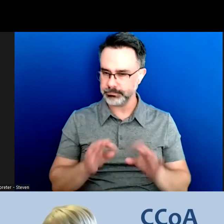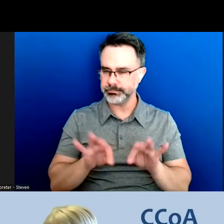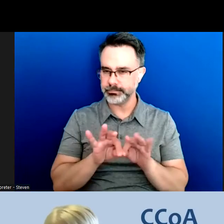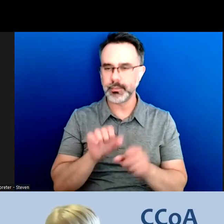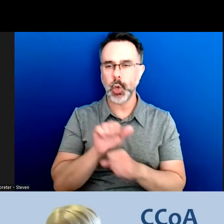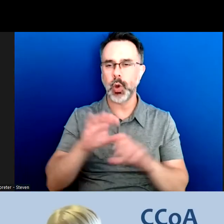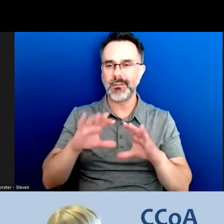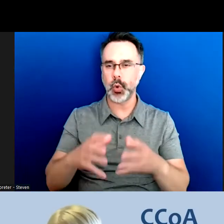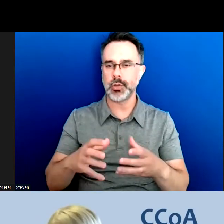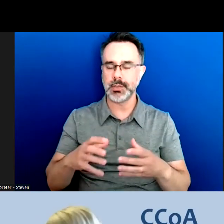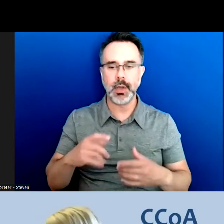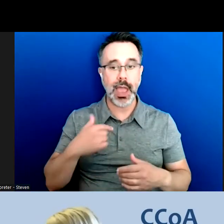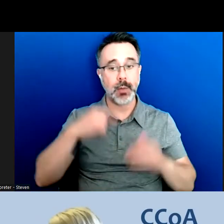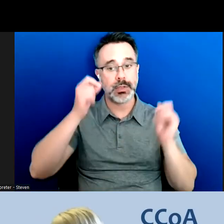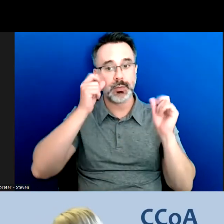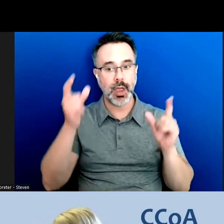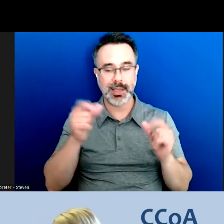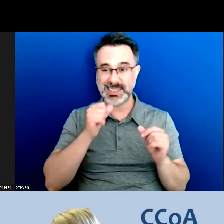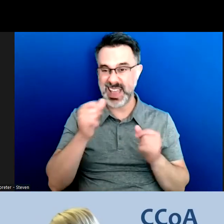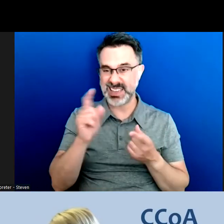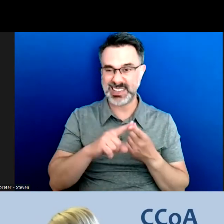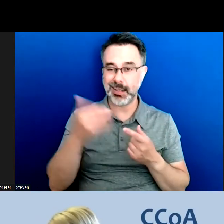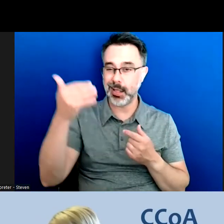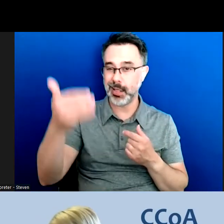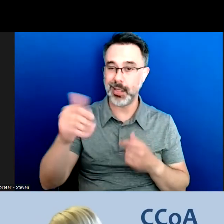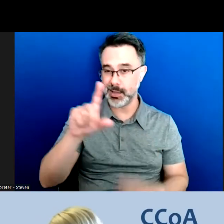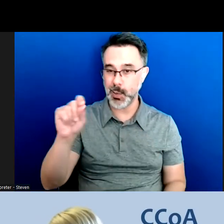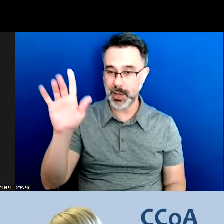I was surprised to see it's not till 2025 when